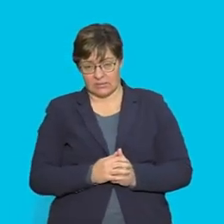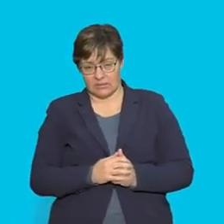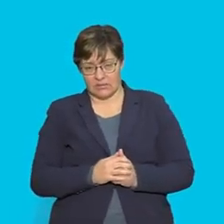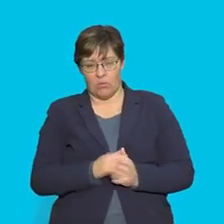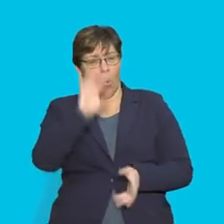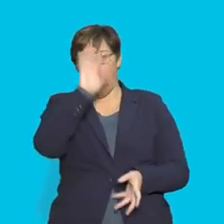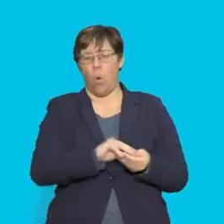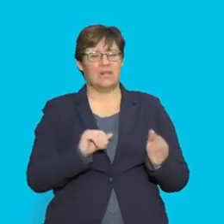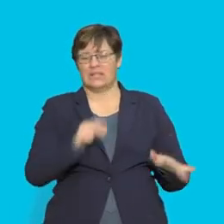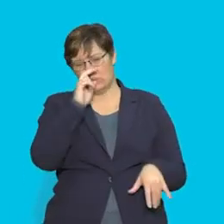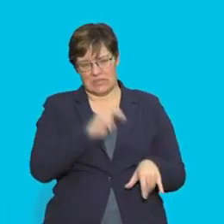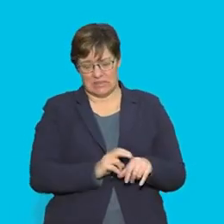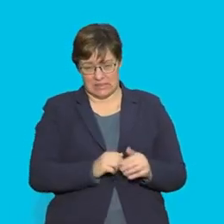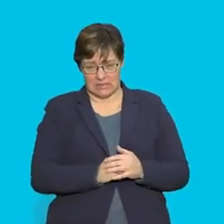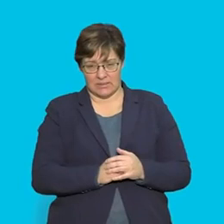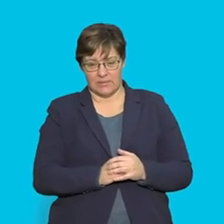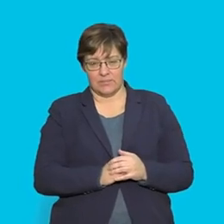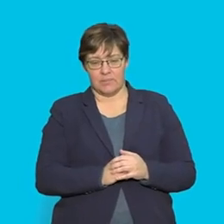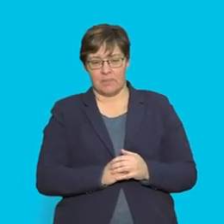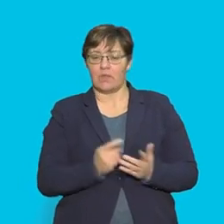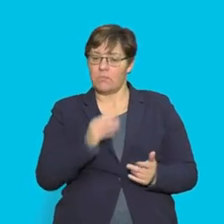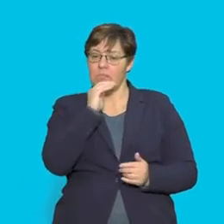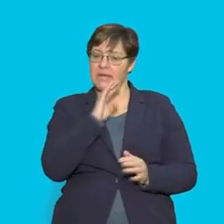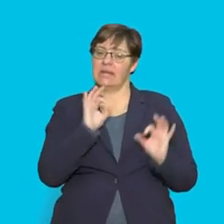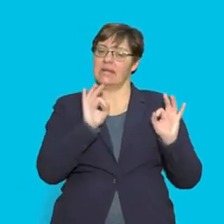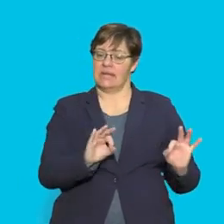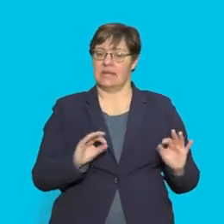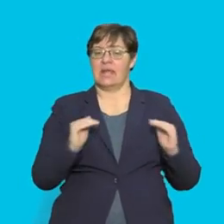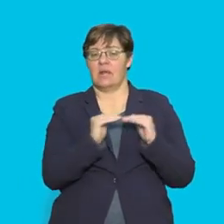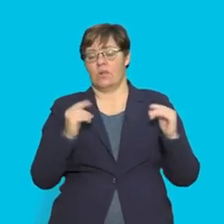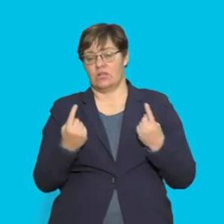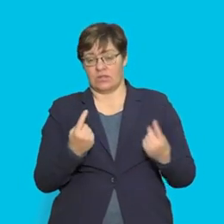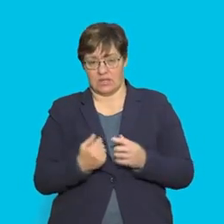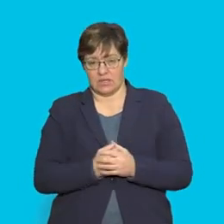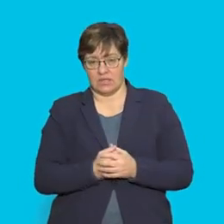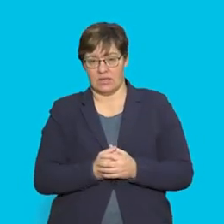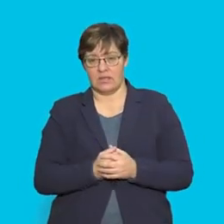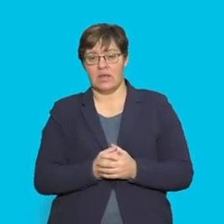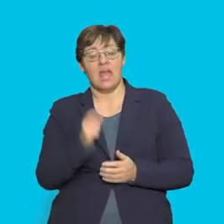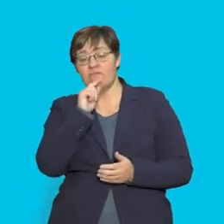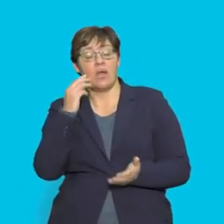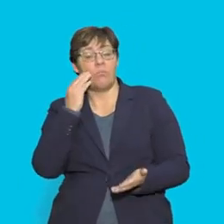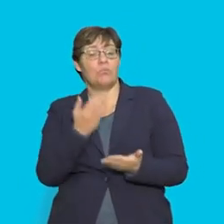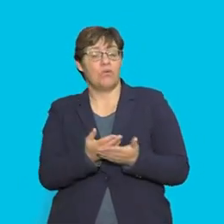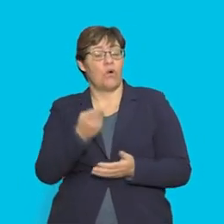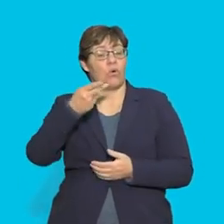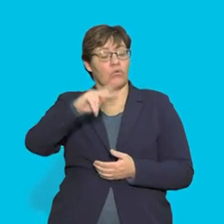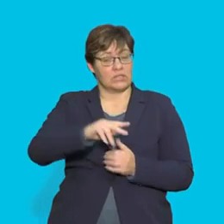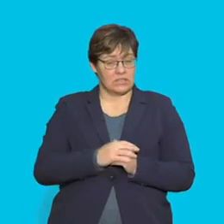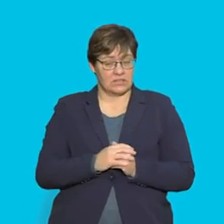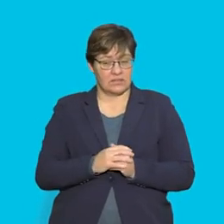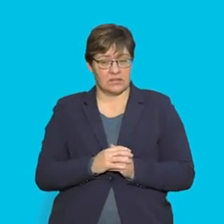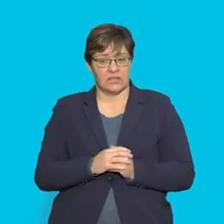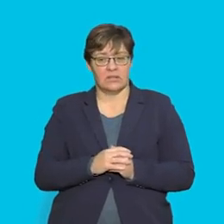things equal, not all six. So you don't need to show all of them to be equal to each other. What do I mean? If I prove